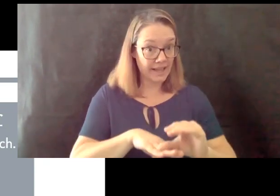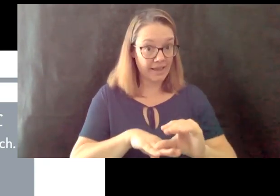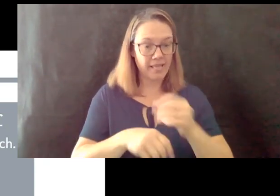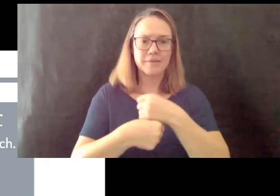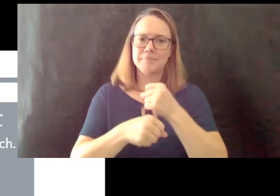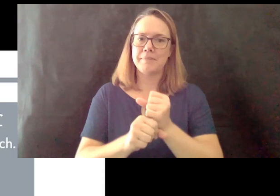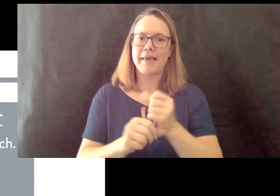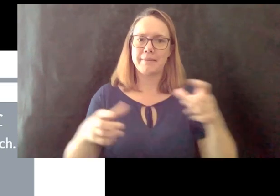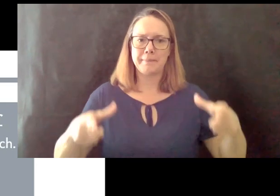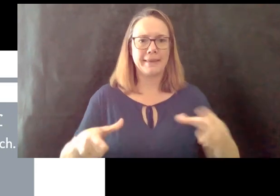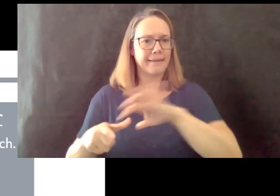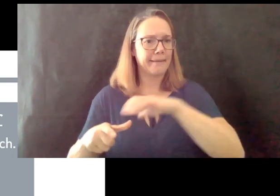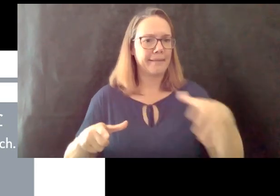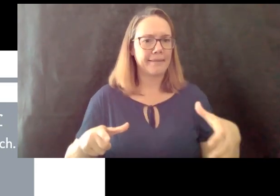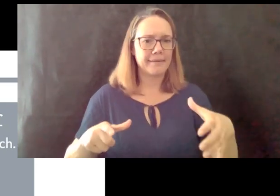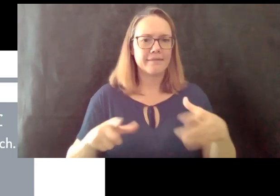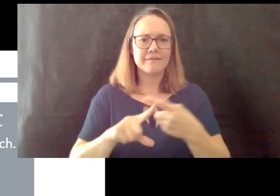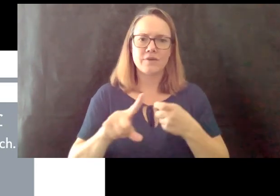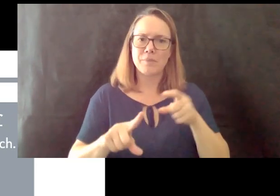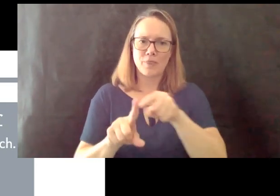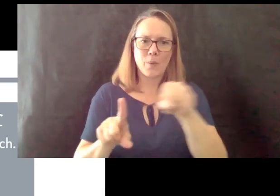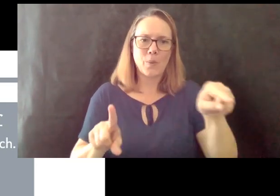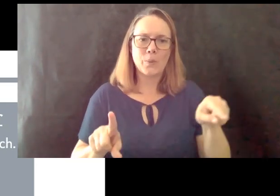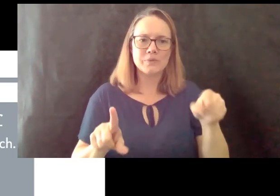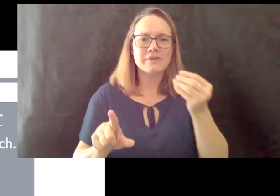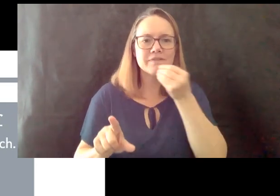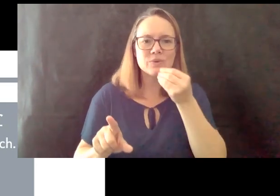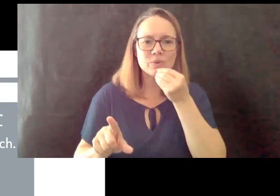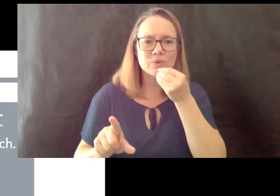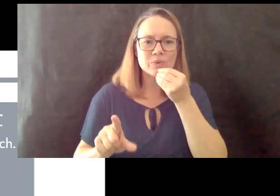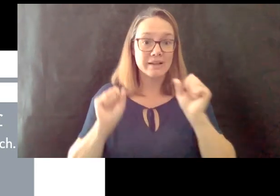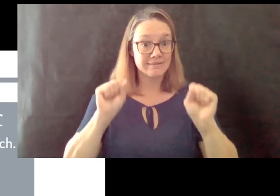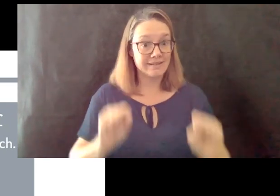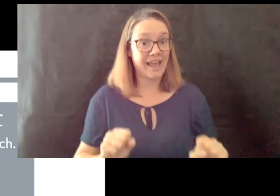some of the foods that are gonna be on sale, you know, that given week.